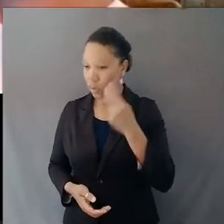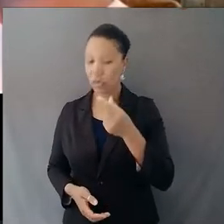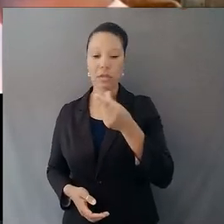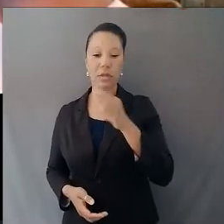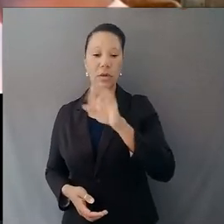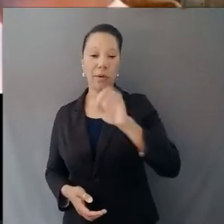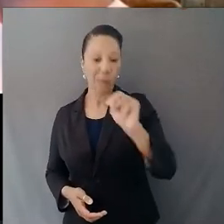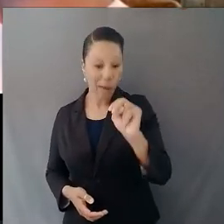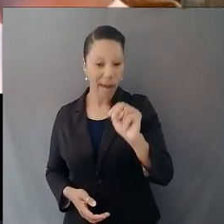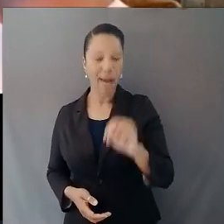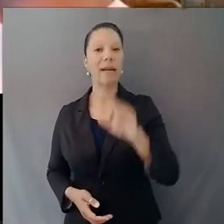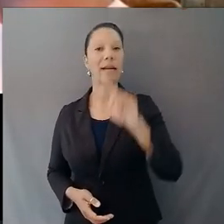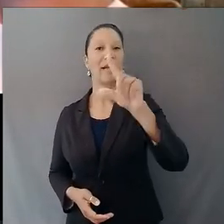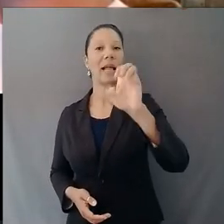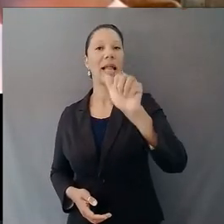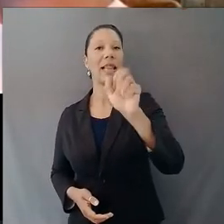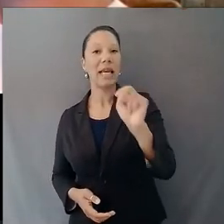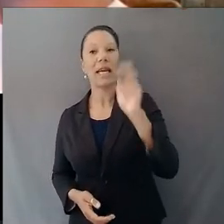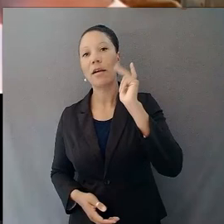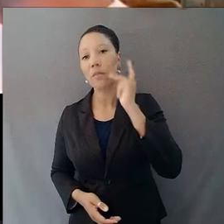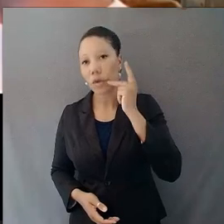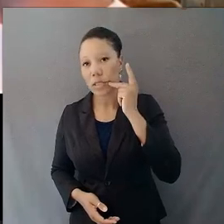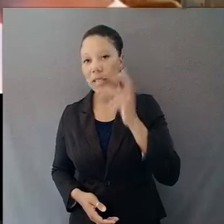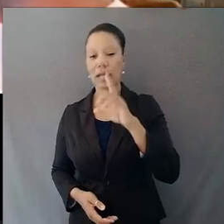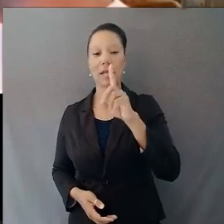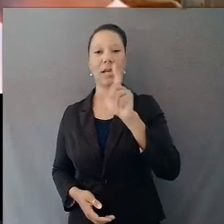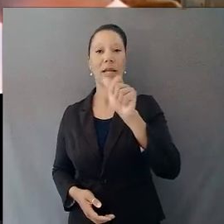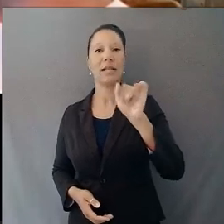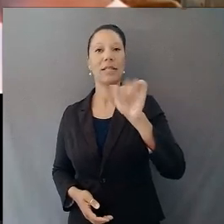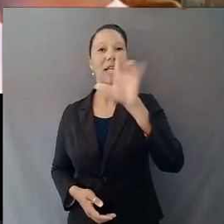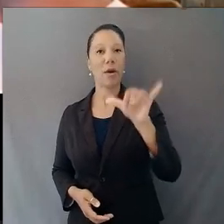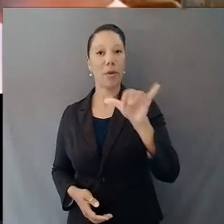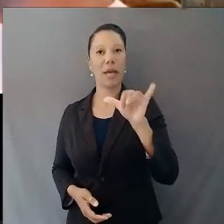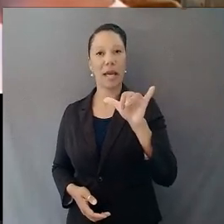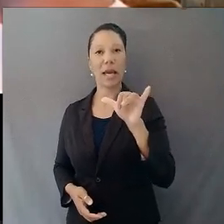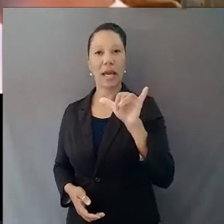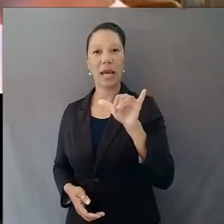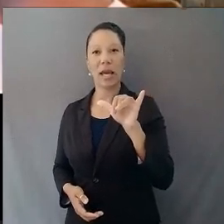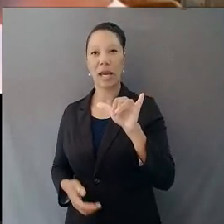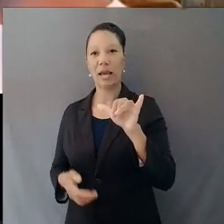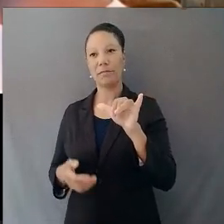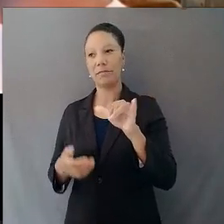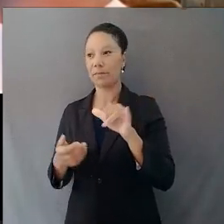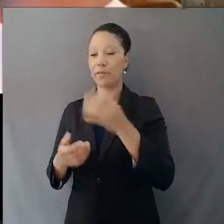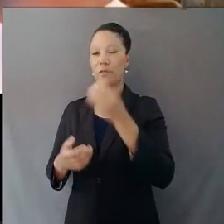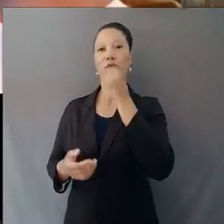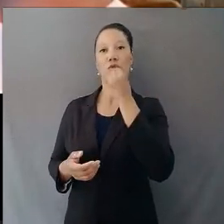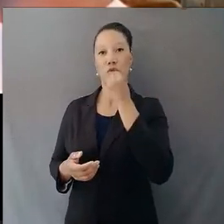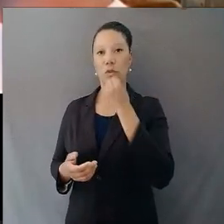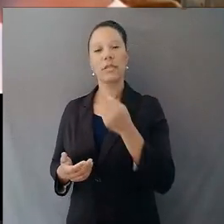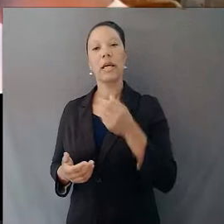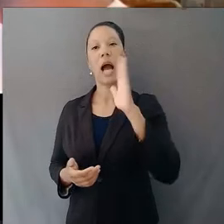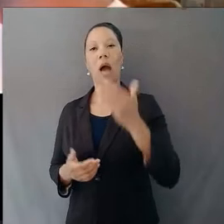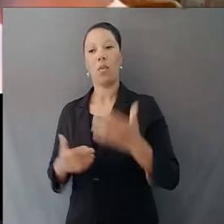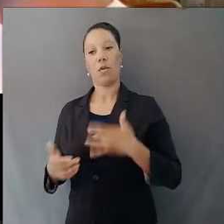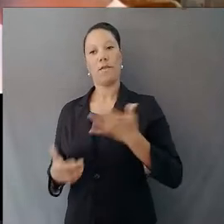lean proteins, and my low-fat dairy products, I'm going to be fuller and not as hungry for those kind of snacky foods that might be laying